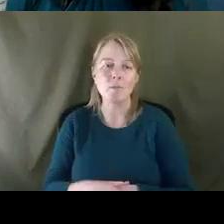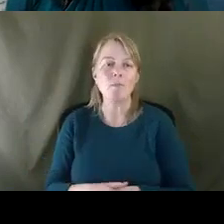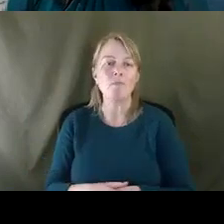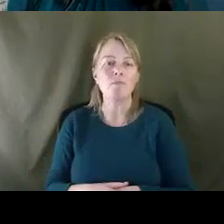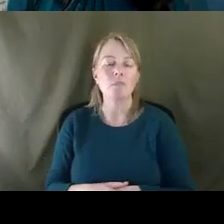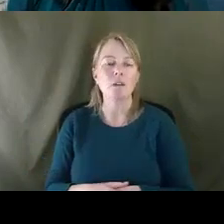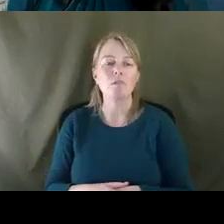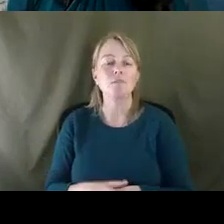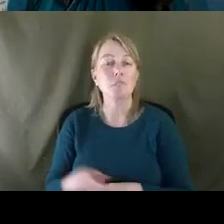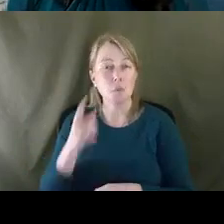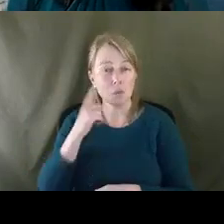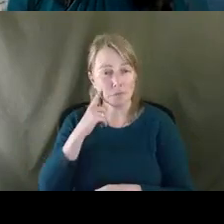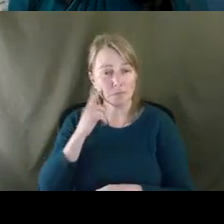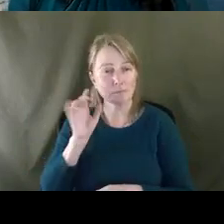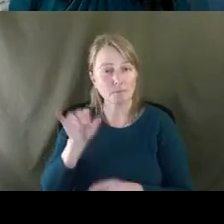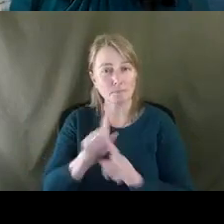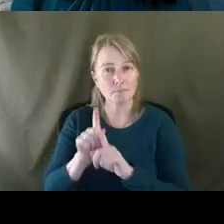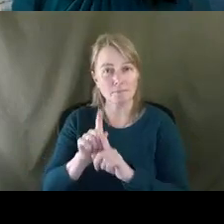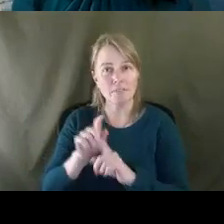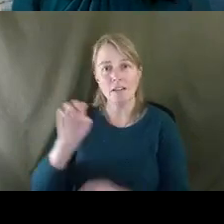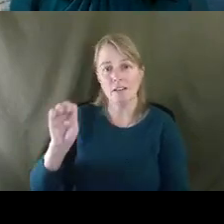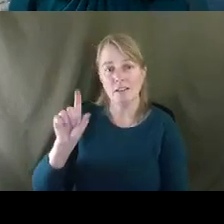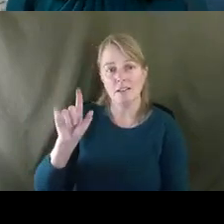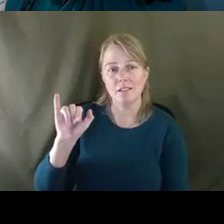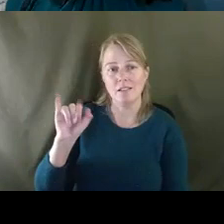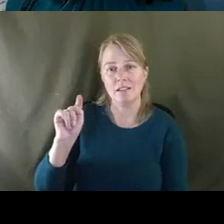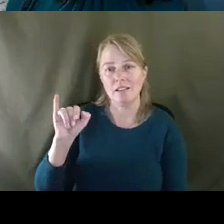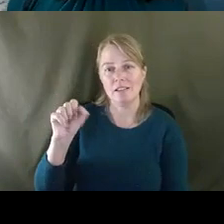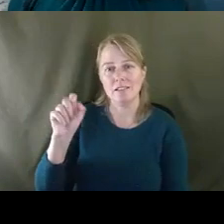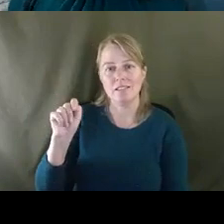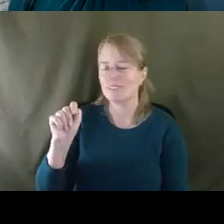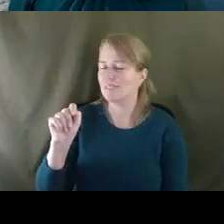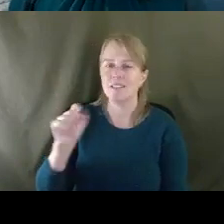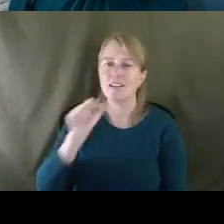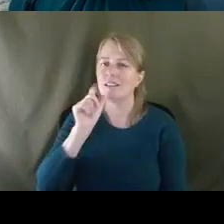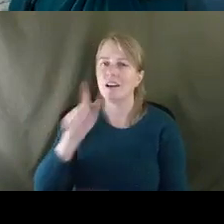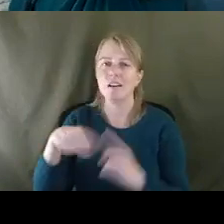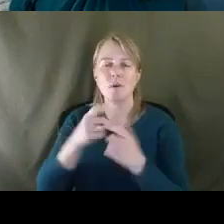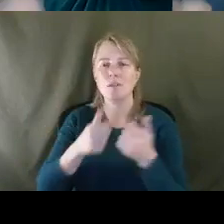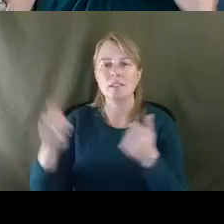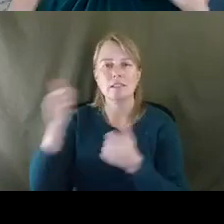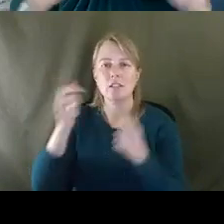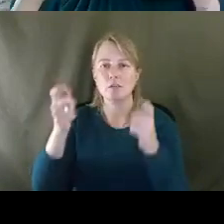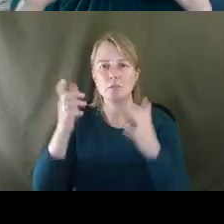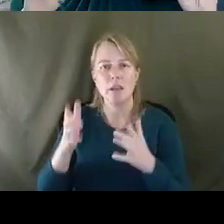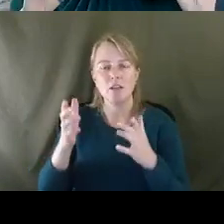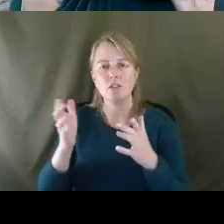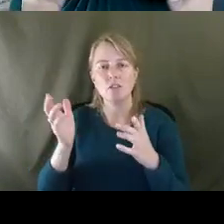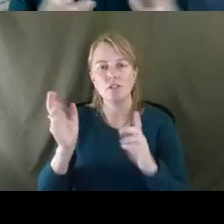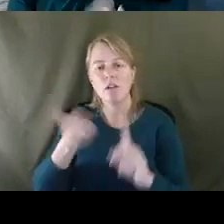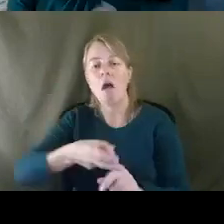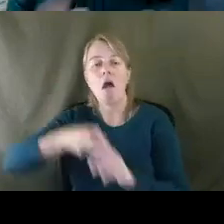heard that mentoring is elitist? It's not. This is not about senior managers taking prodigies under their